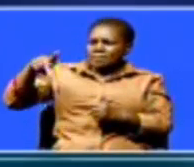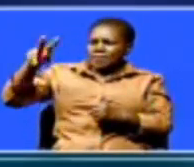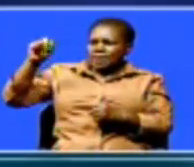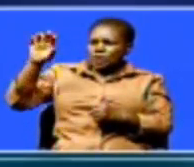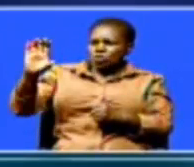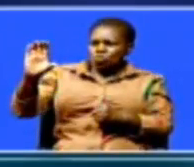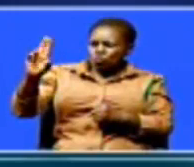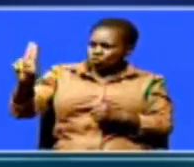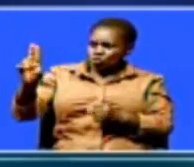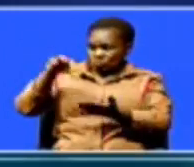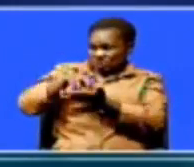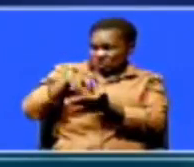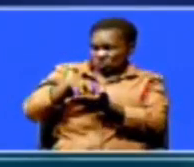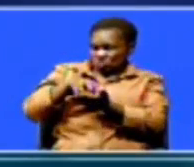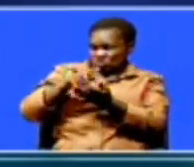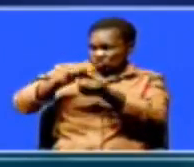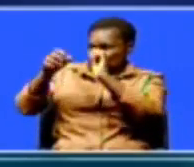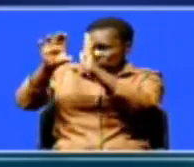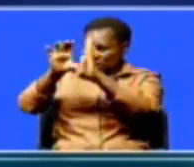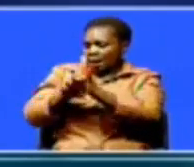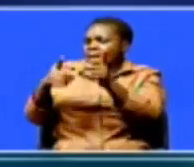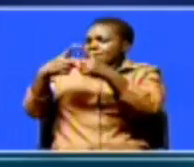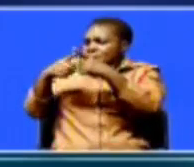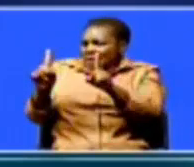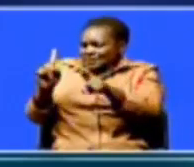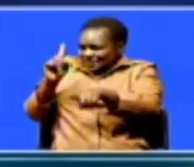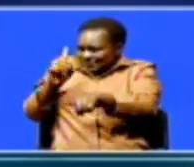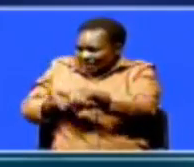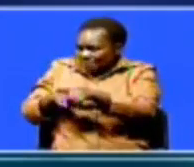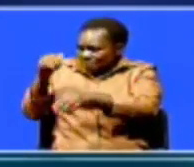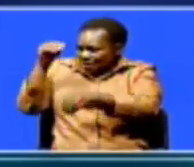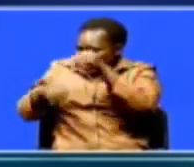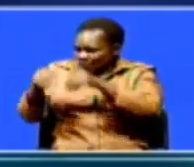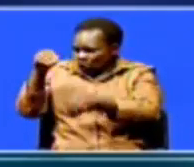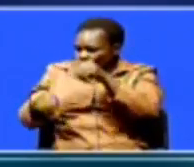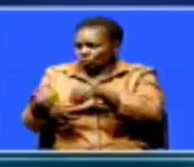position. In the referendum, he didn't. But when it came to the election,